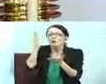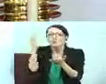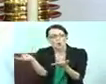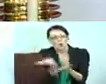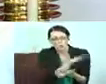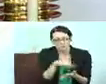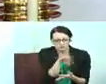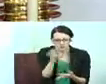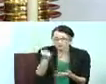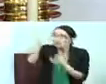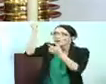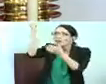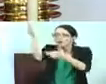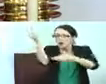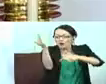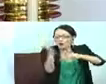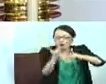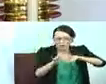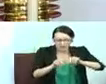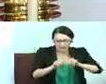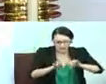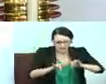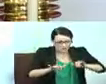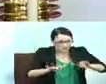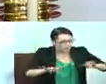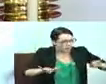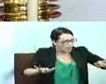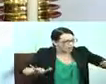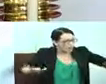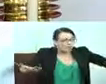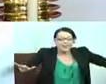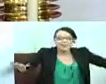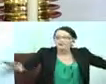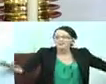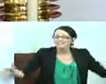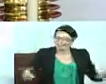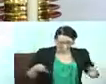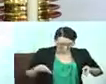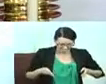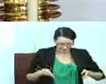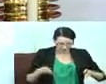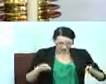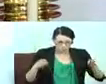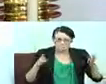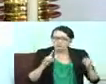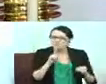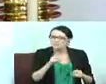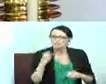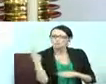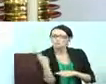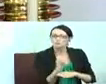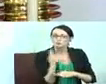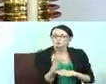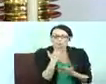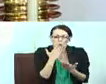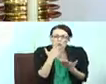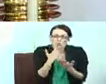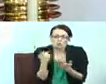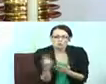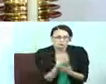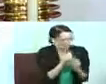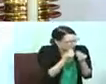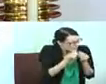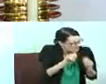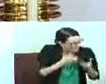Spirit may fall afresh on them, multiply them, allow them to be used for good use, to feed